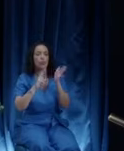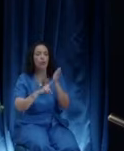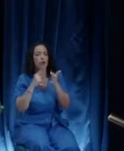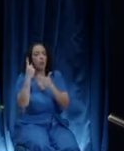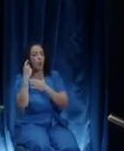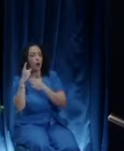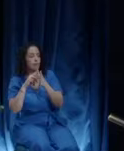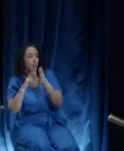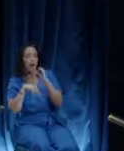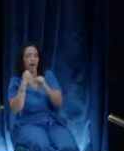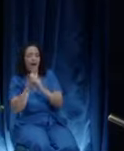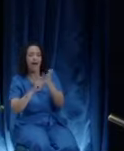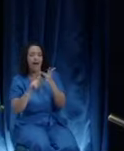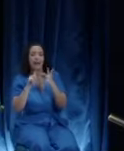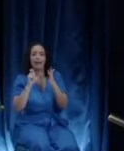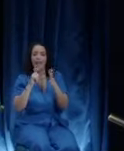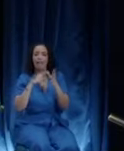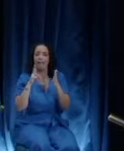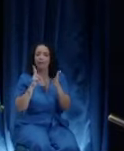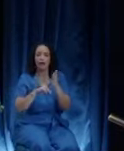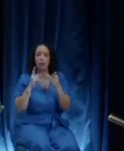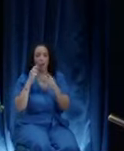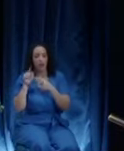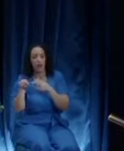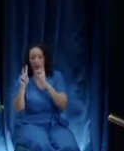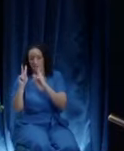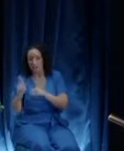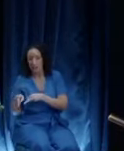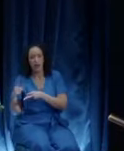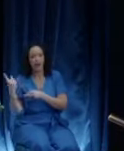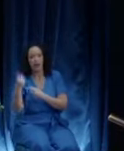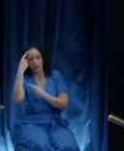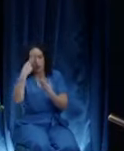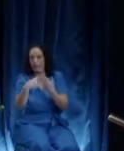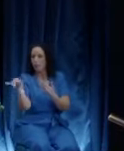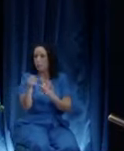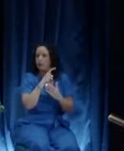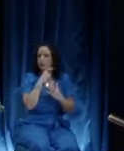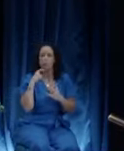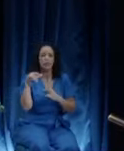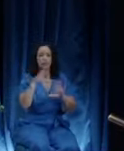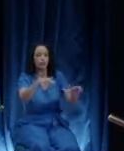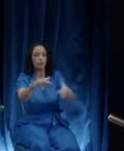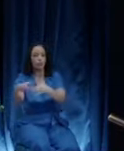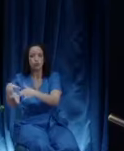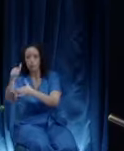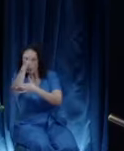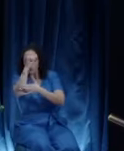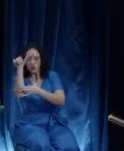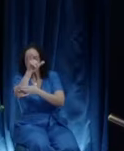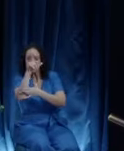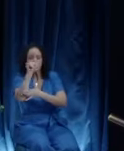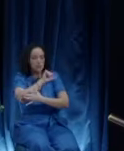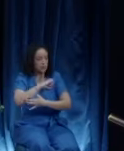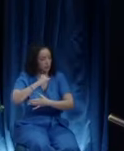real mess, because it's like, who's going to come in to get her last, to do the last rites and everything, you know, who saw her and who didn't, and all that kind